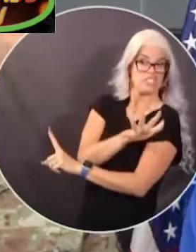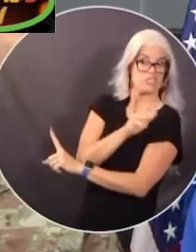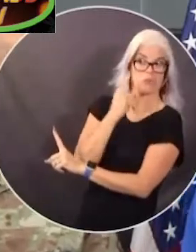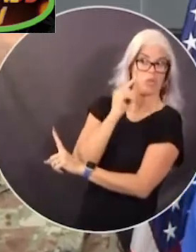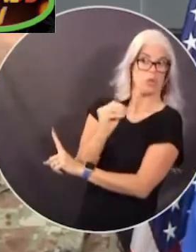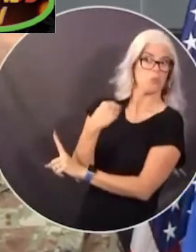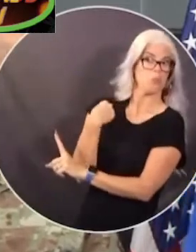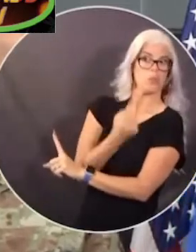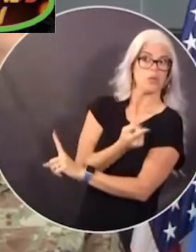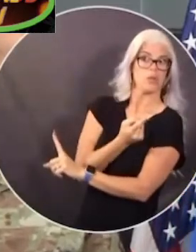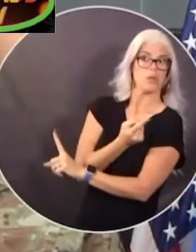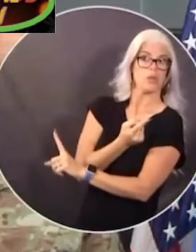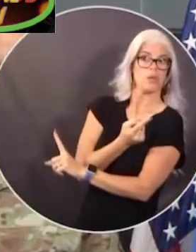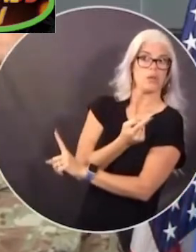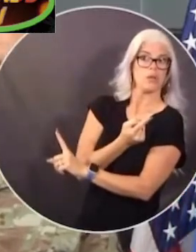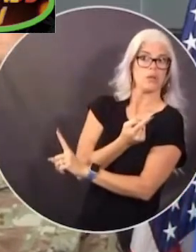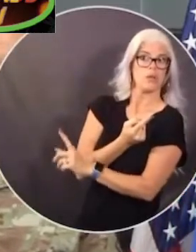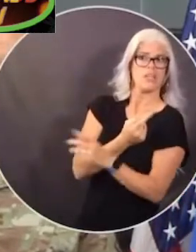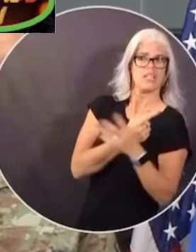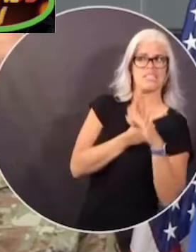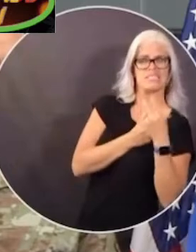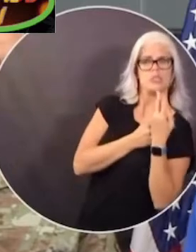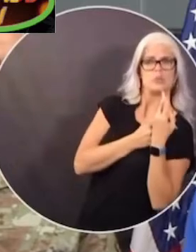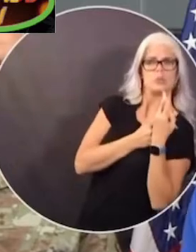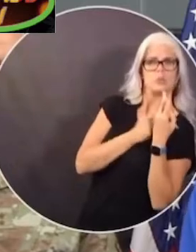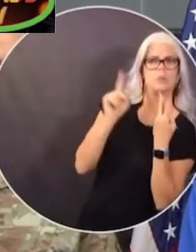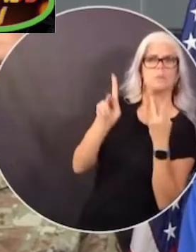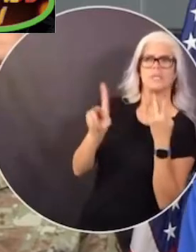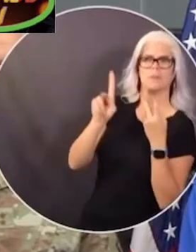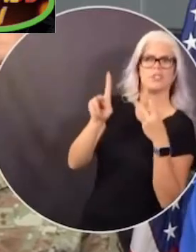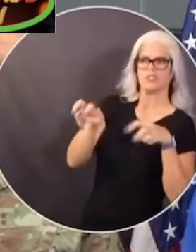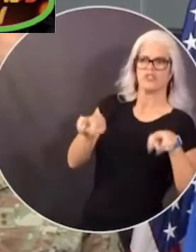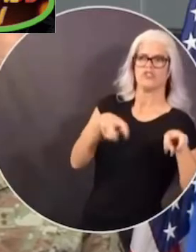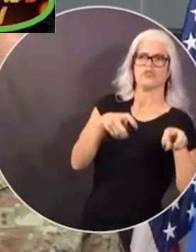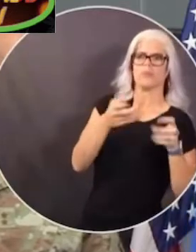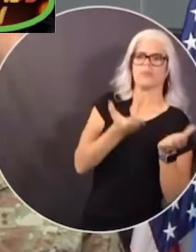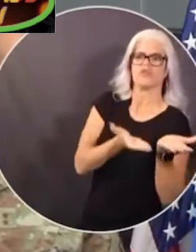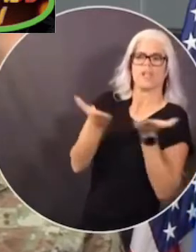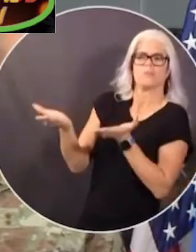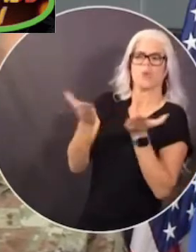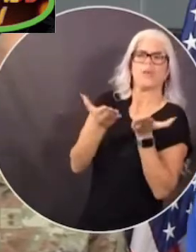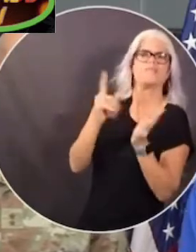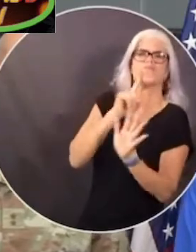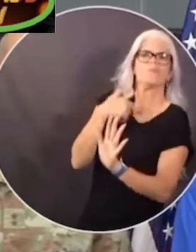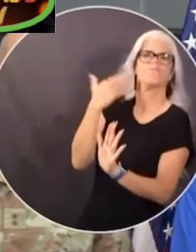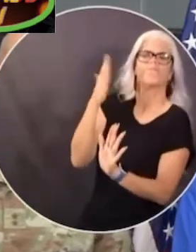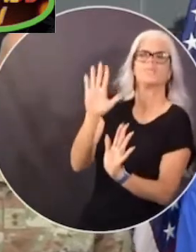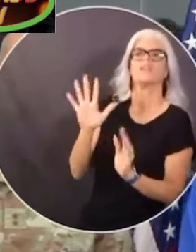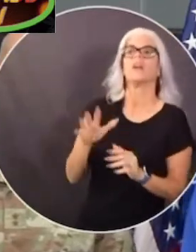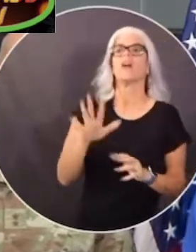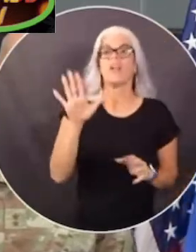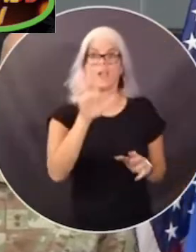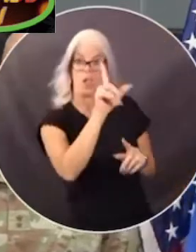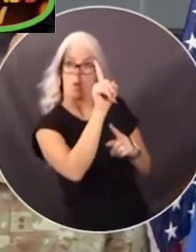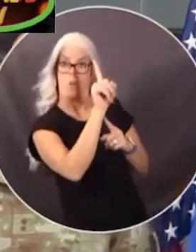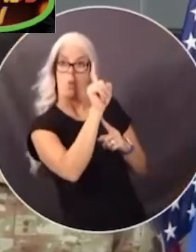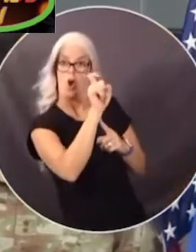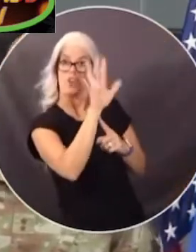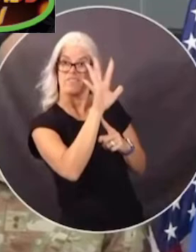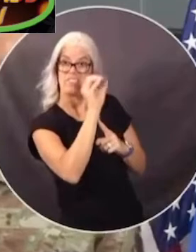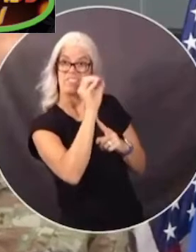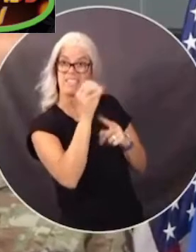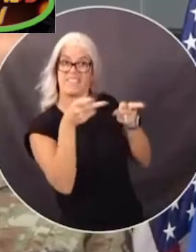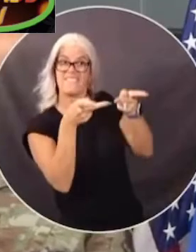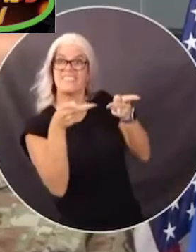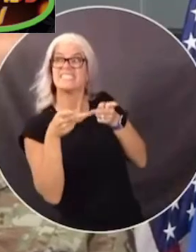from the tourism vessel. Question for Secretary Marsteller. Of those 150 facilities, how many of